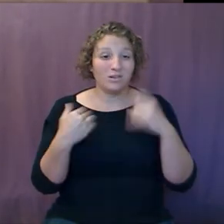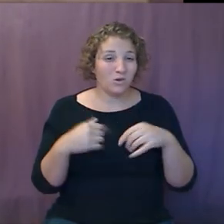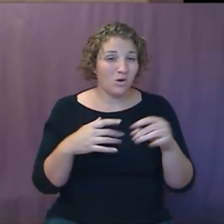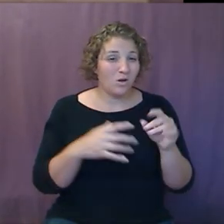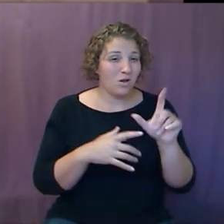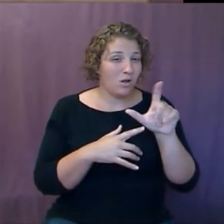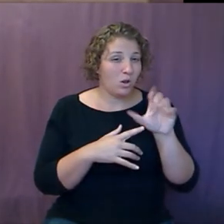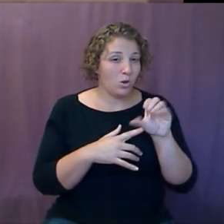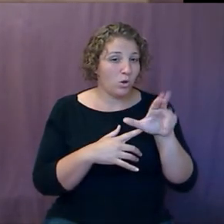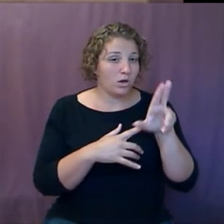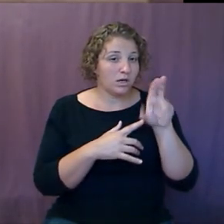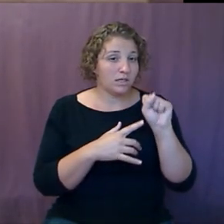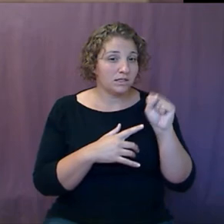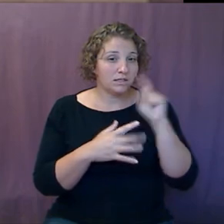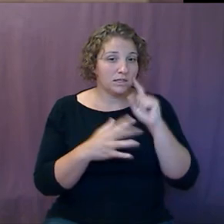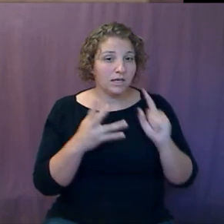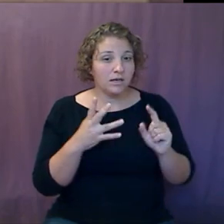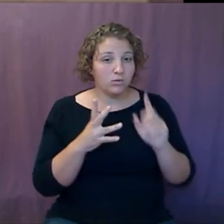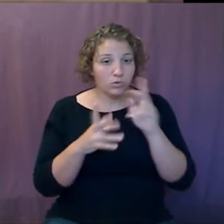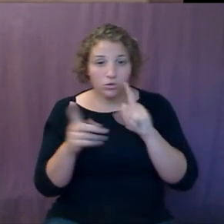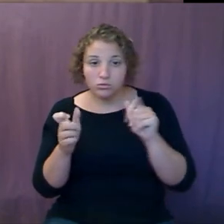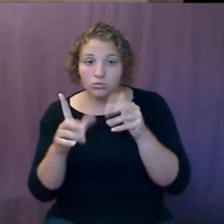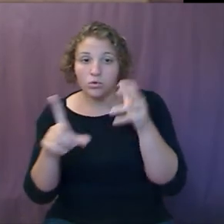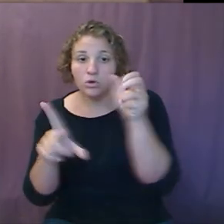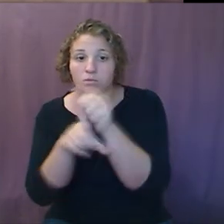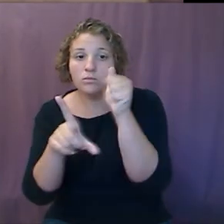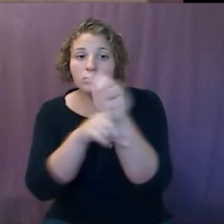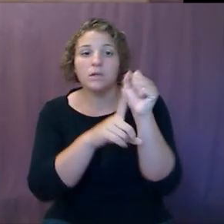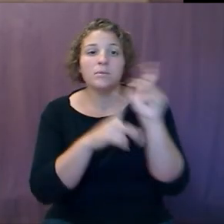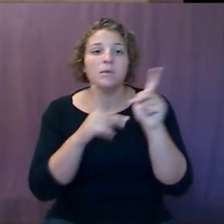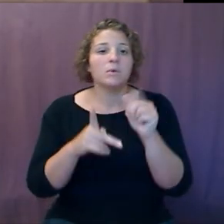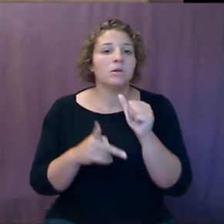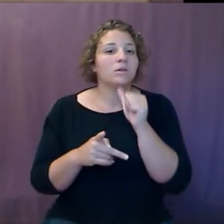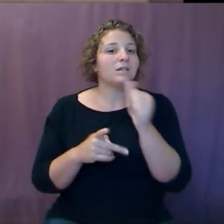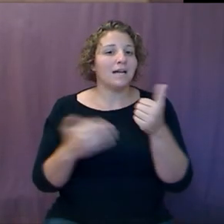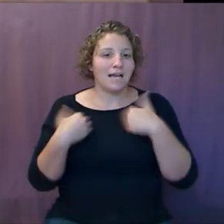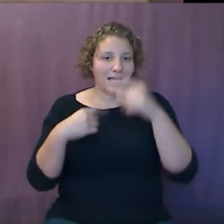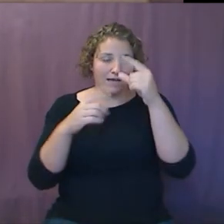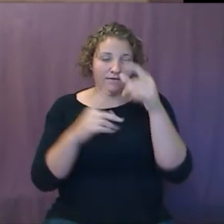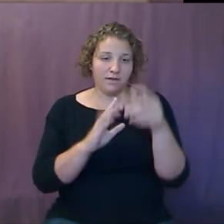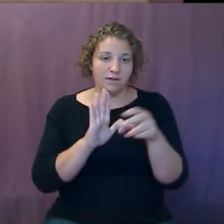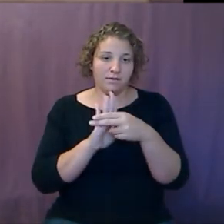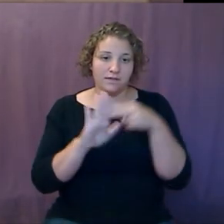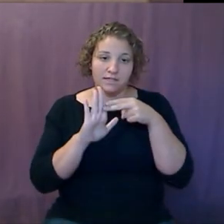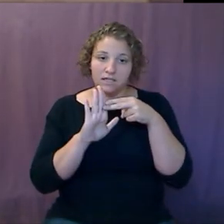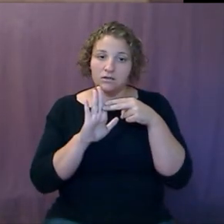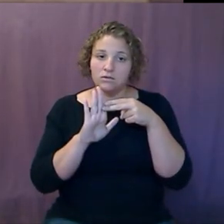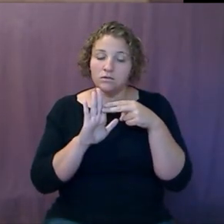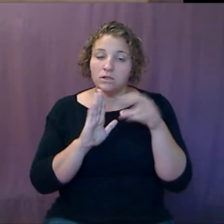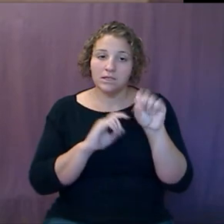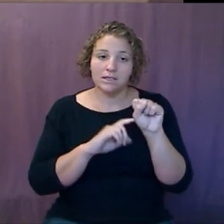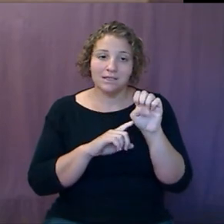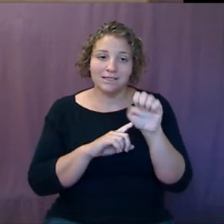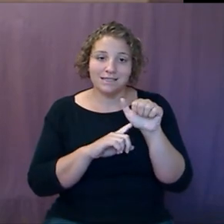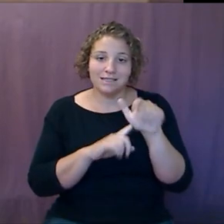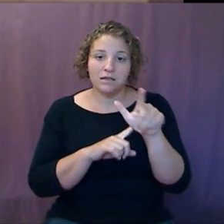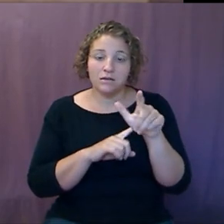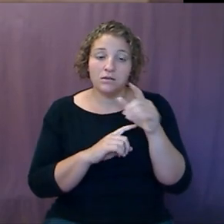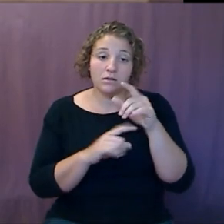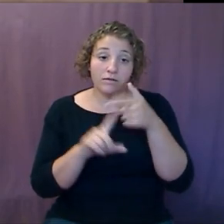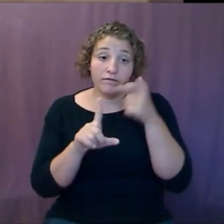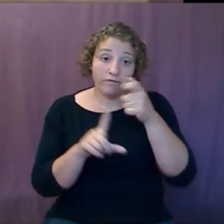and they only went after those who did not have the seal of God interestingly enough now as we get halfway through this tribulation or somewhere in this